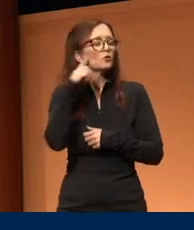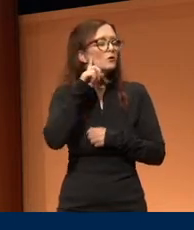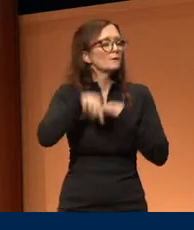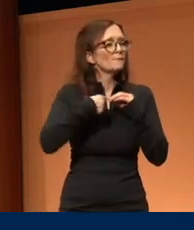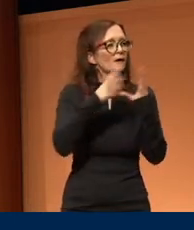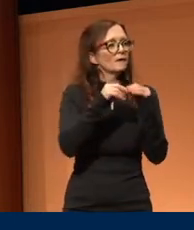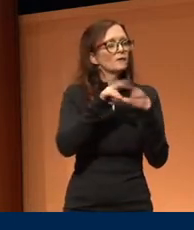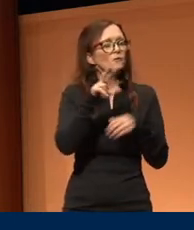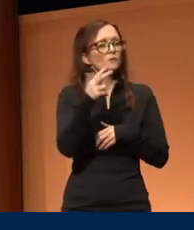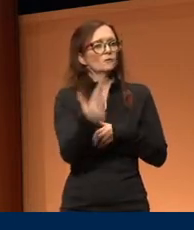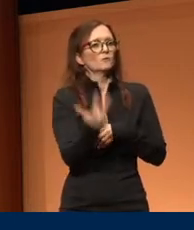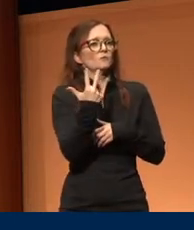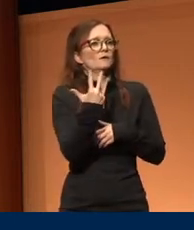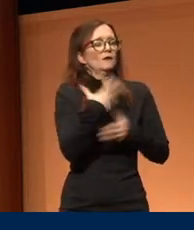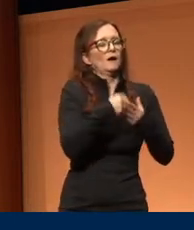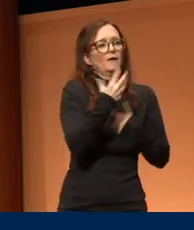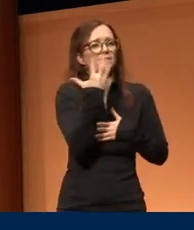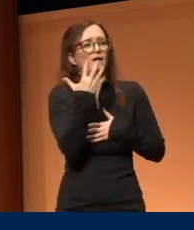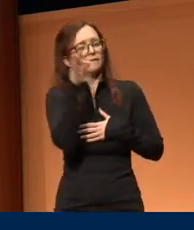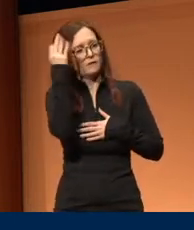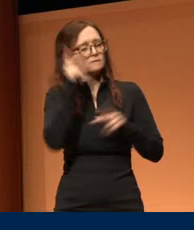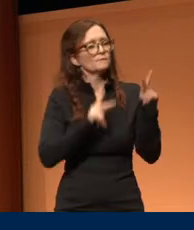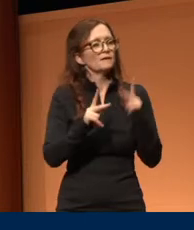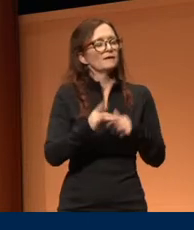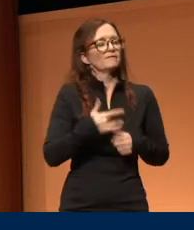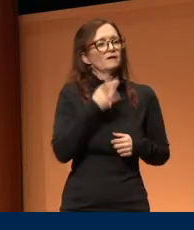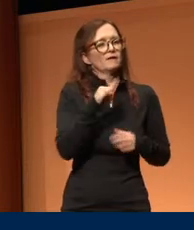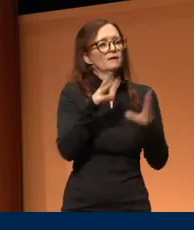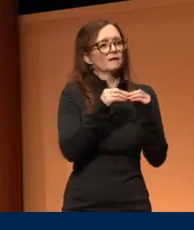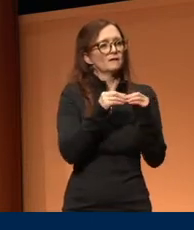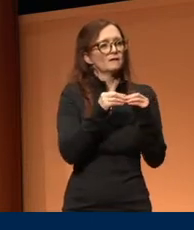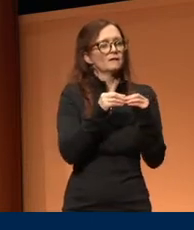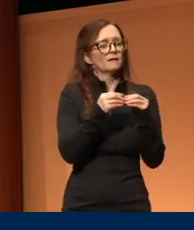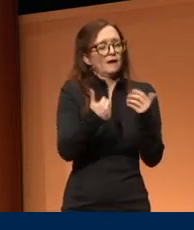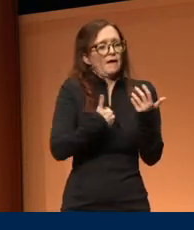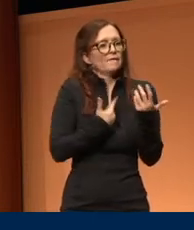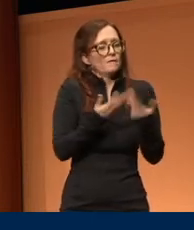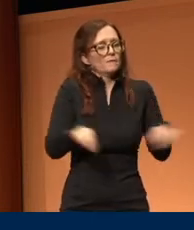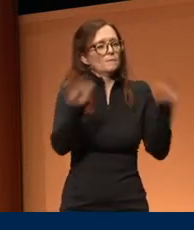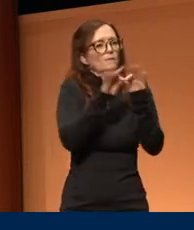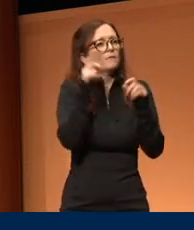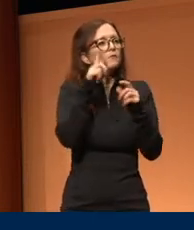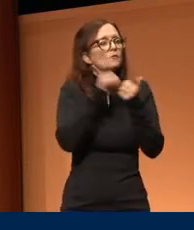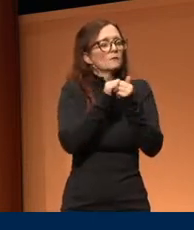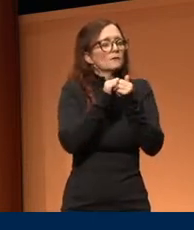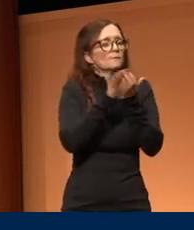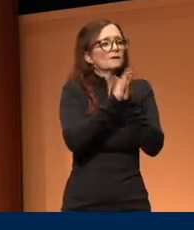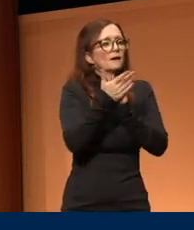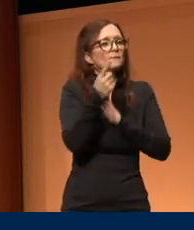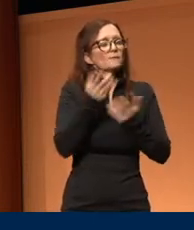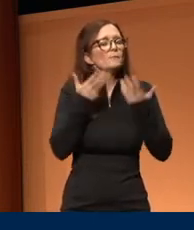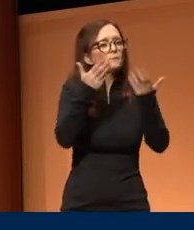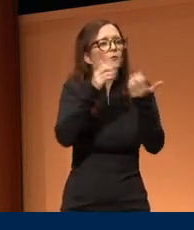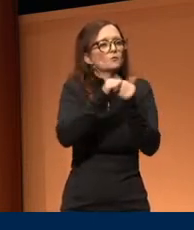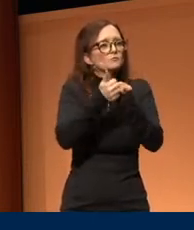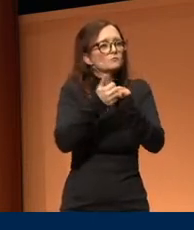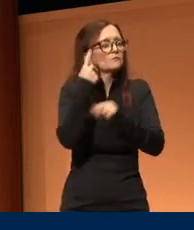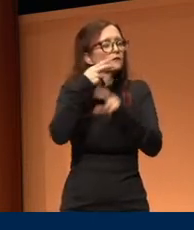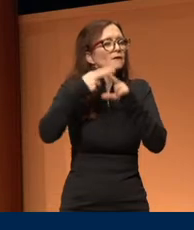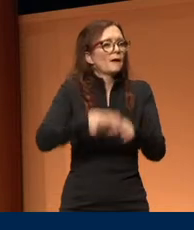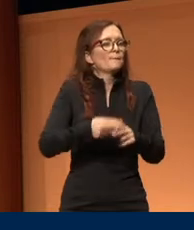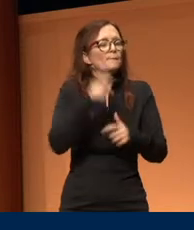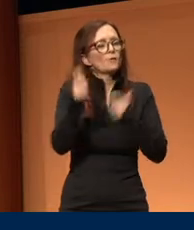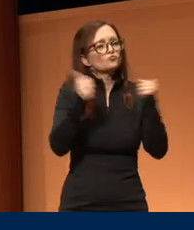3 French people out of 5 said they thought the convention had the legitimacy to put forward proposals in the name of the larger public.